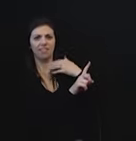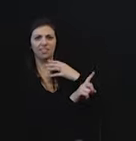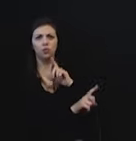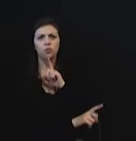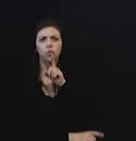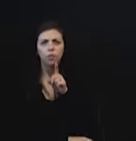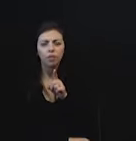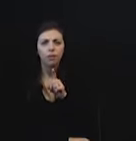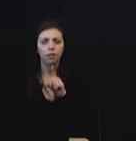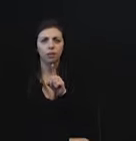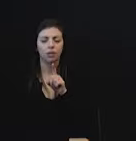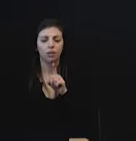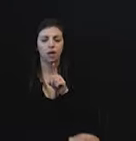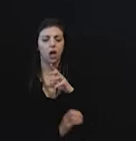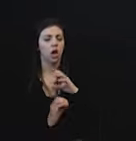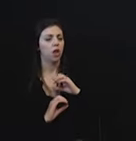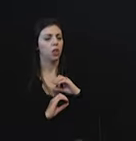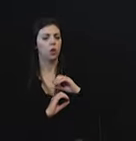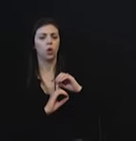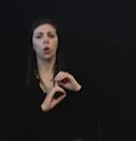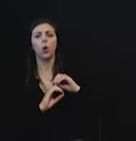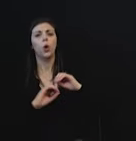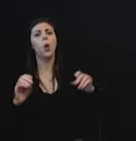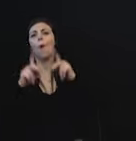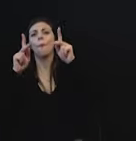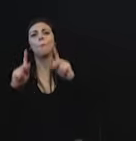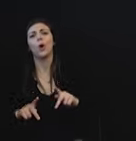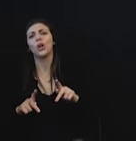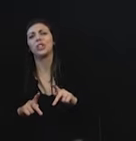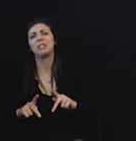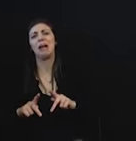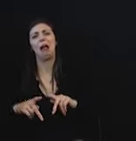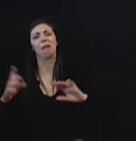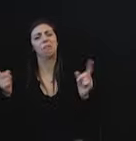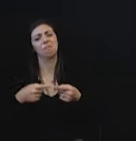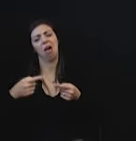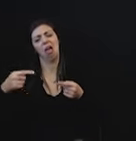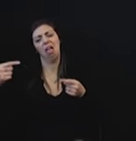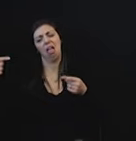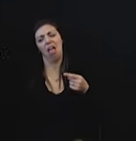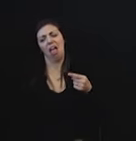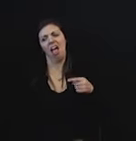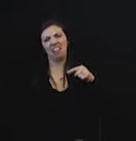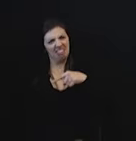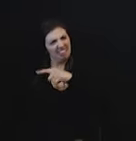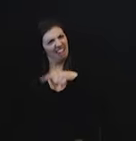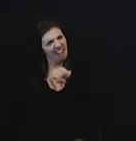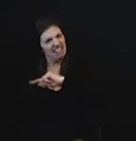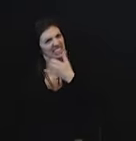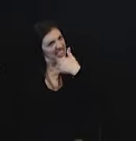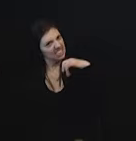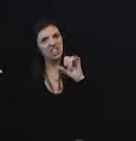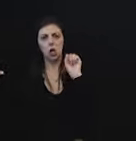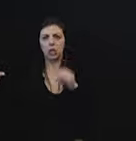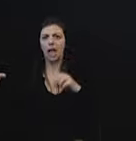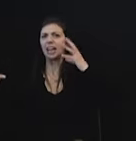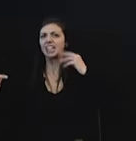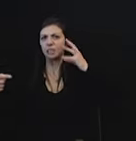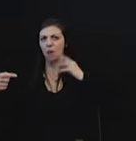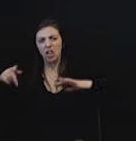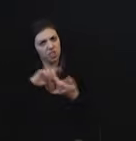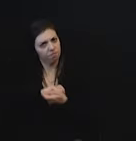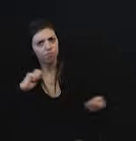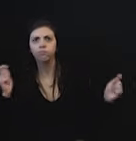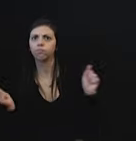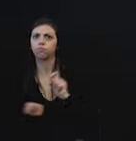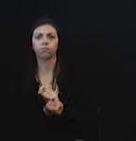is nobody too far gone to be able to experience the power of transformation, the power of